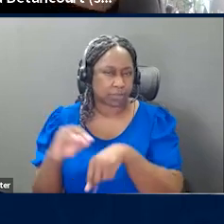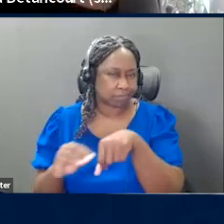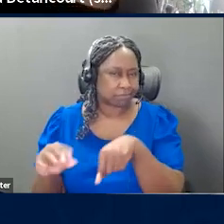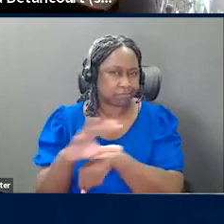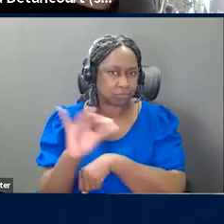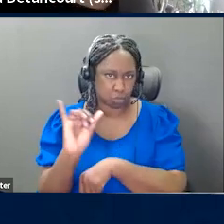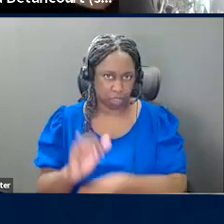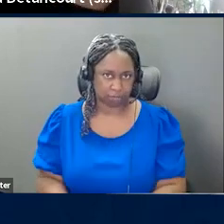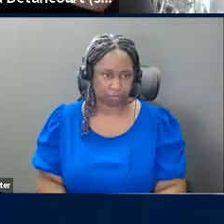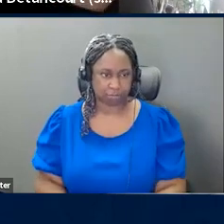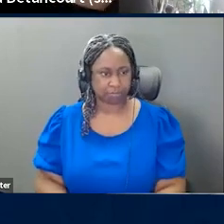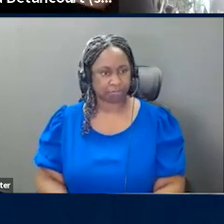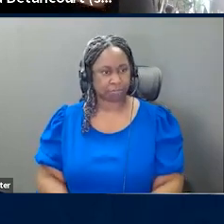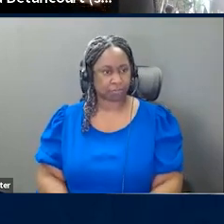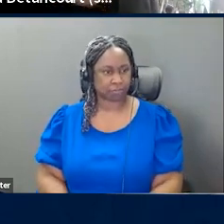well.